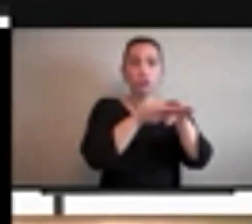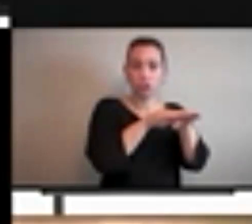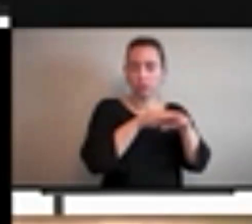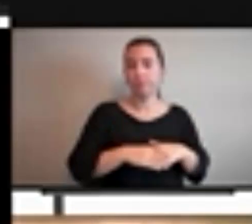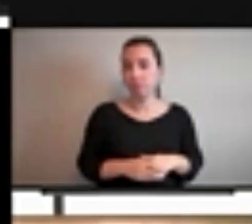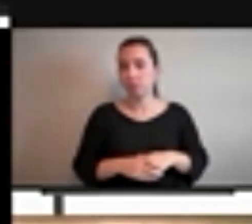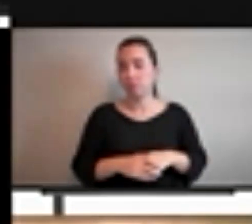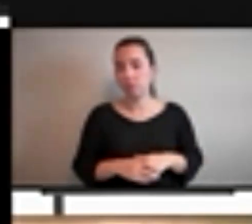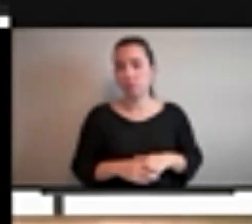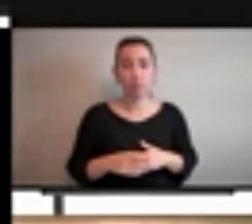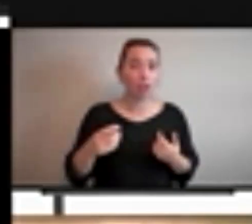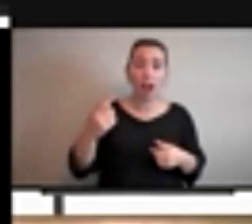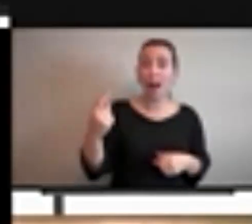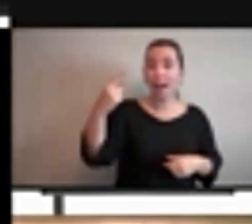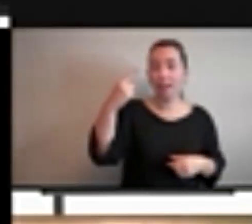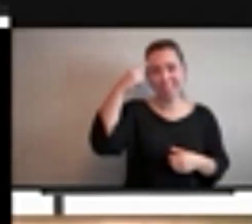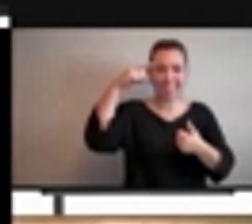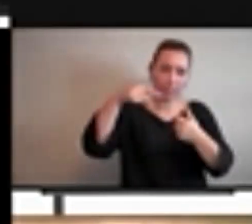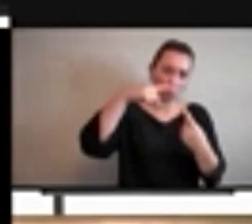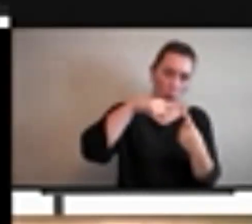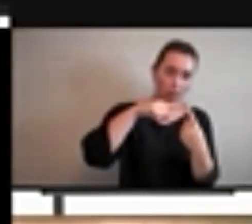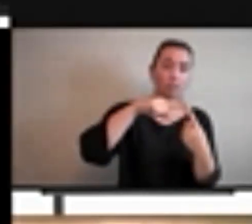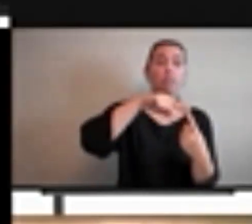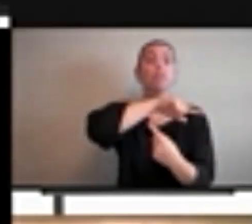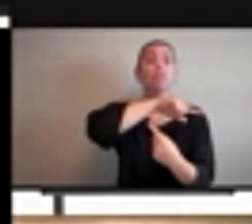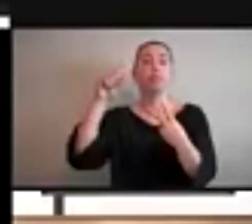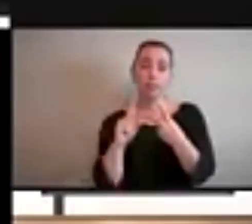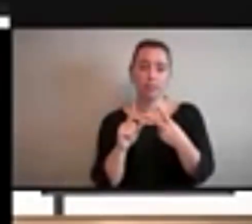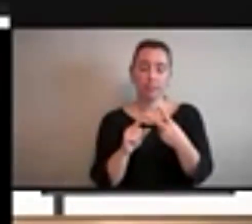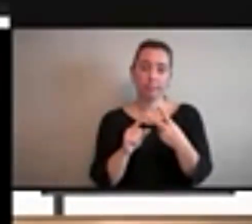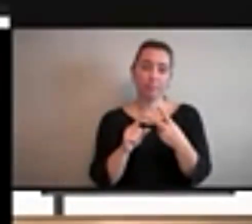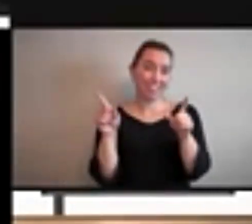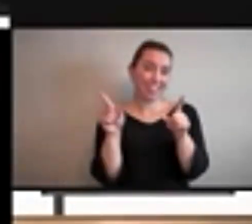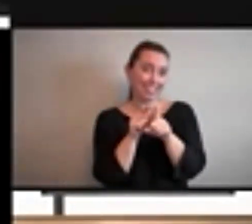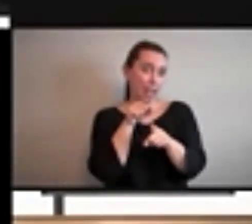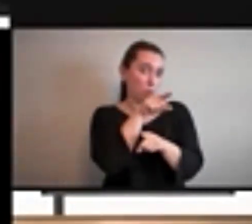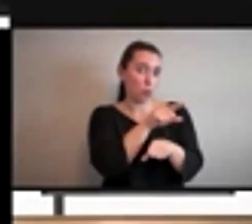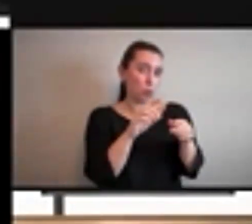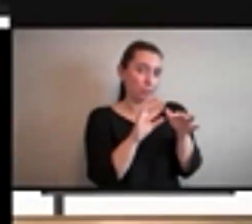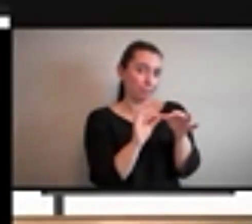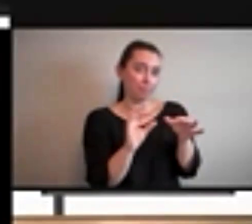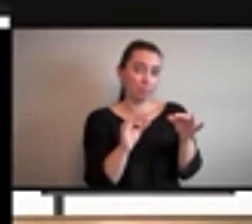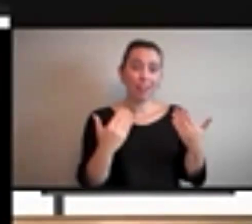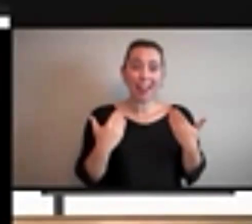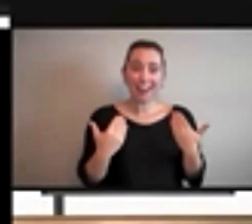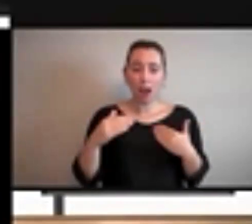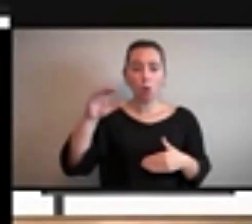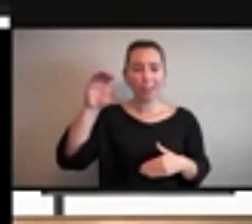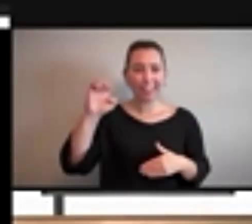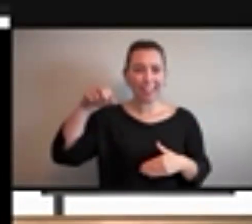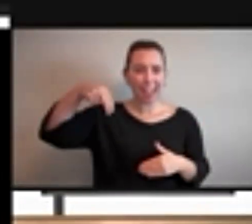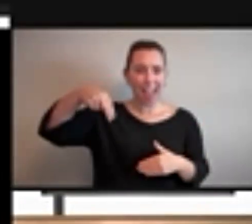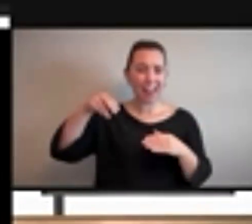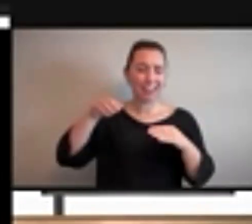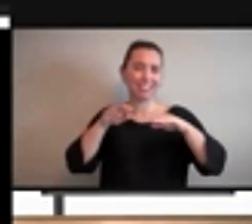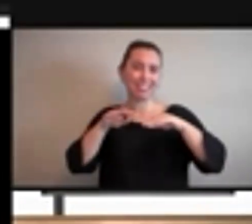And I think so that's one thing. And I think to your point, quite a lot right now in the EN standard has to do with, I